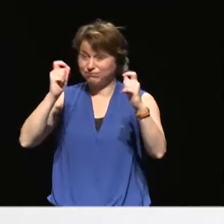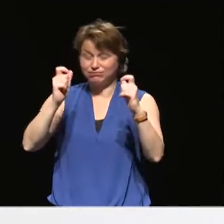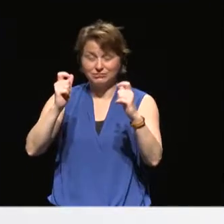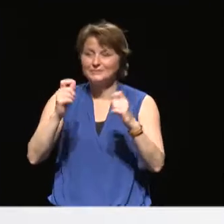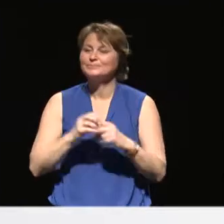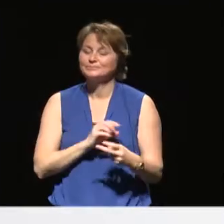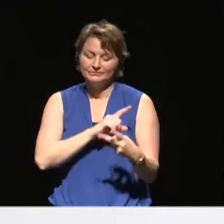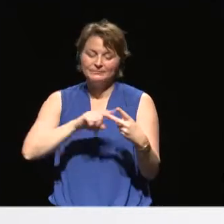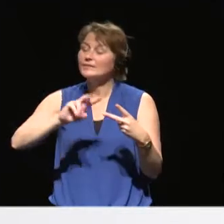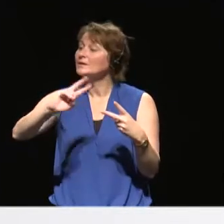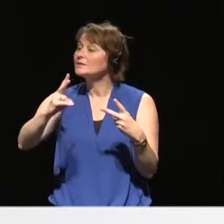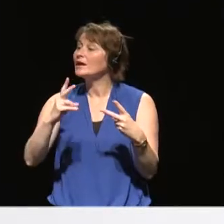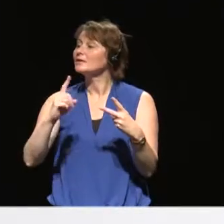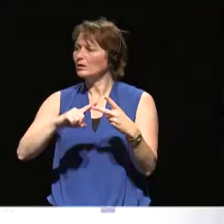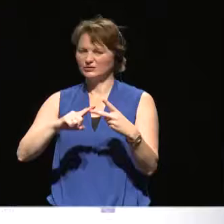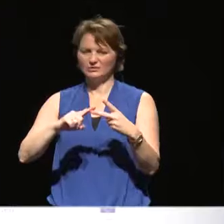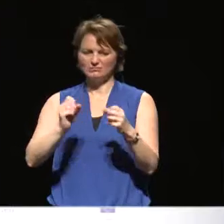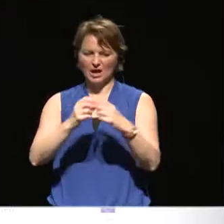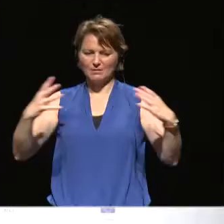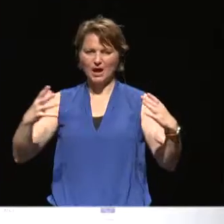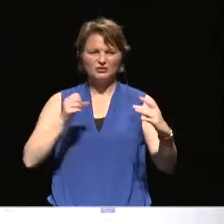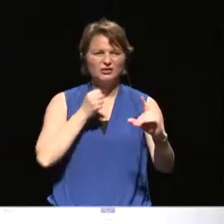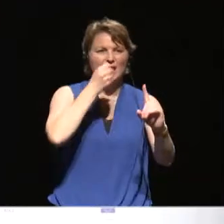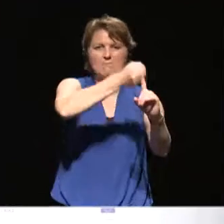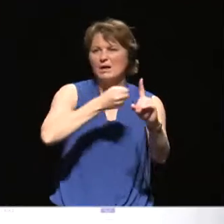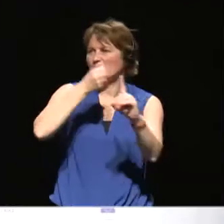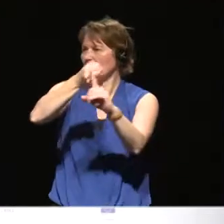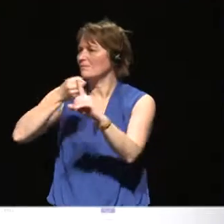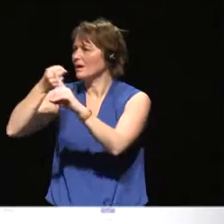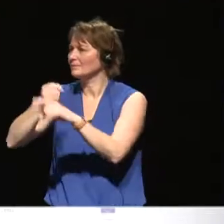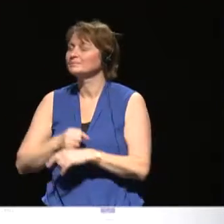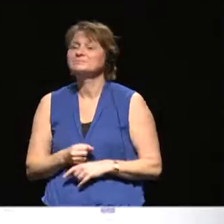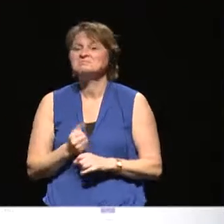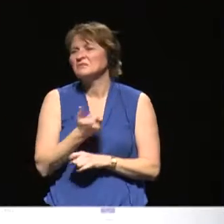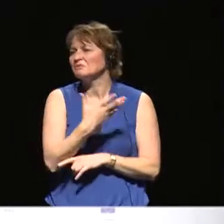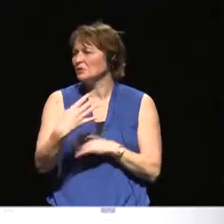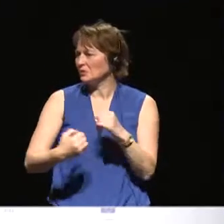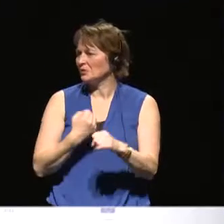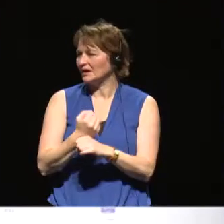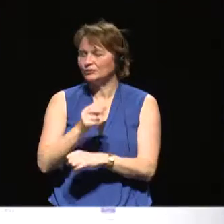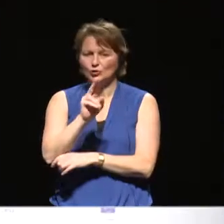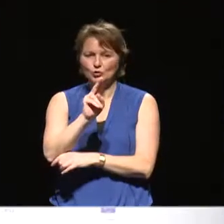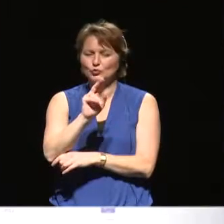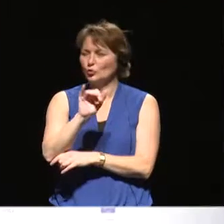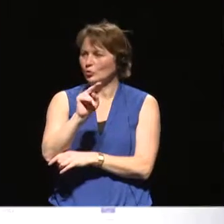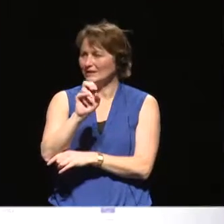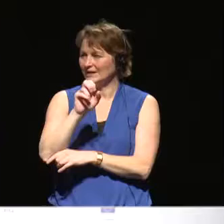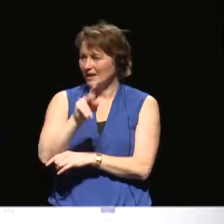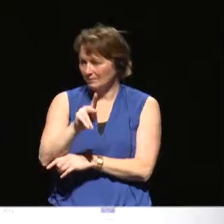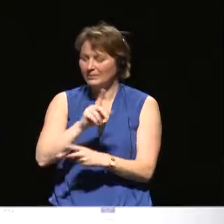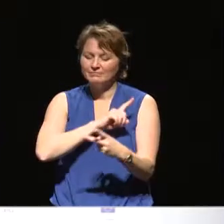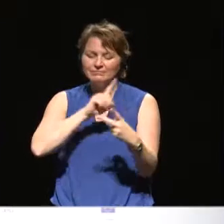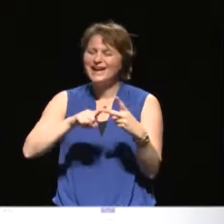is massive in terms of scale. A few years ago, UNEP and Indonesia jointly published a